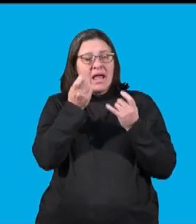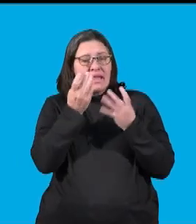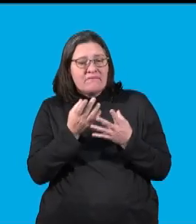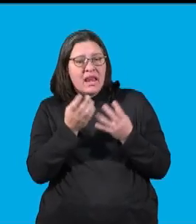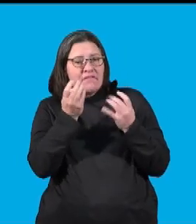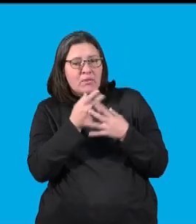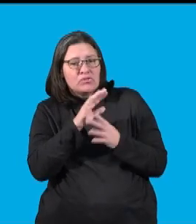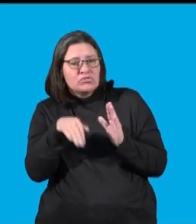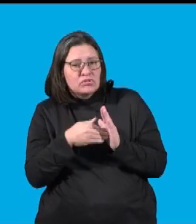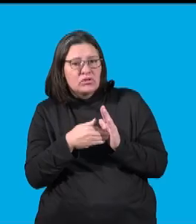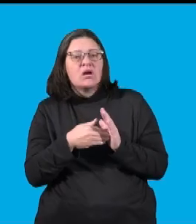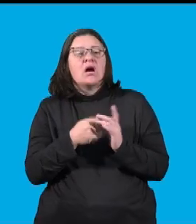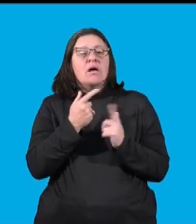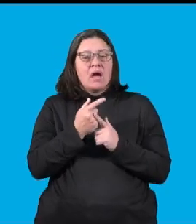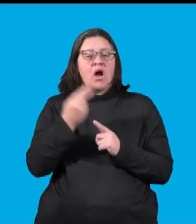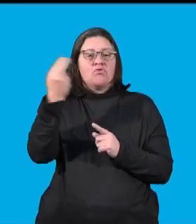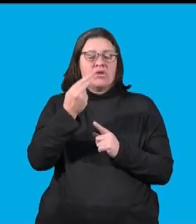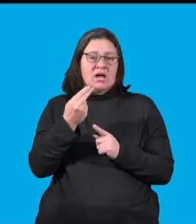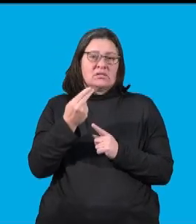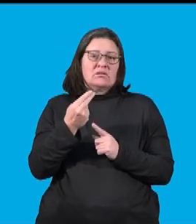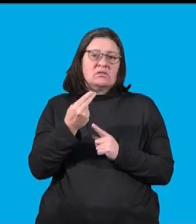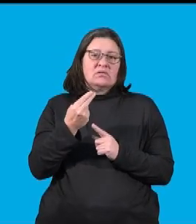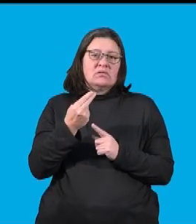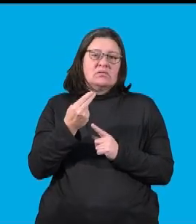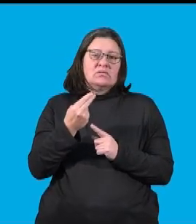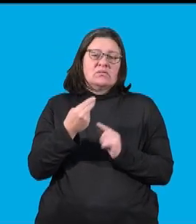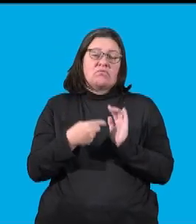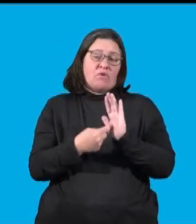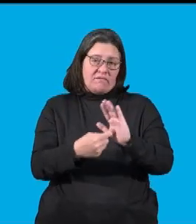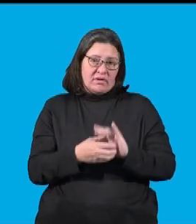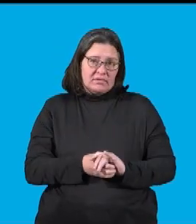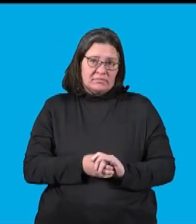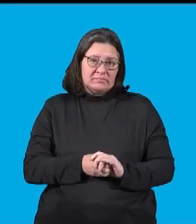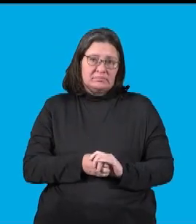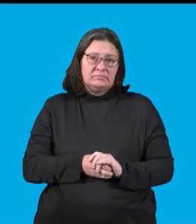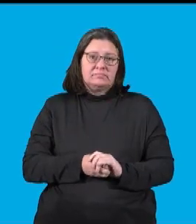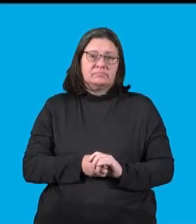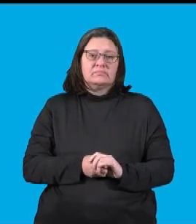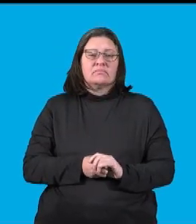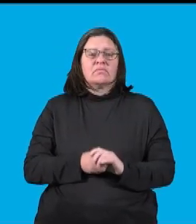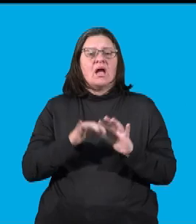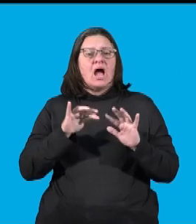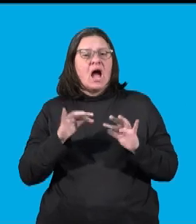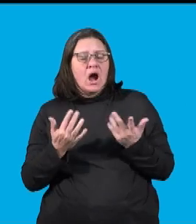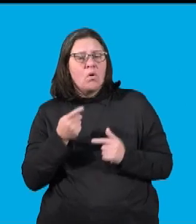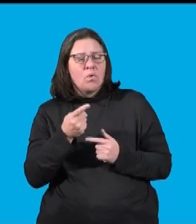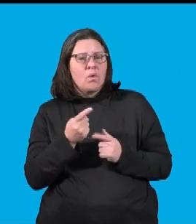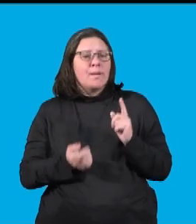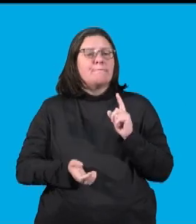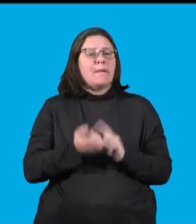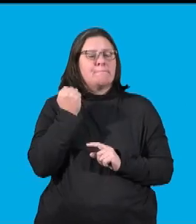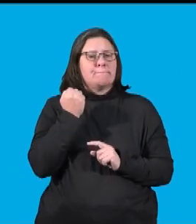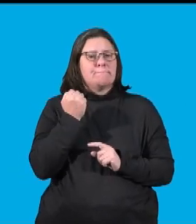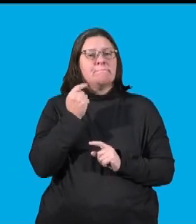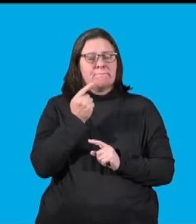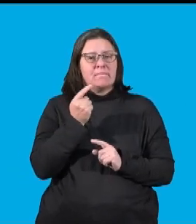given information is actually written on the graph. We take a note of this information and we see how it can be helped to